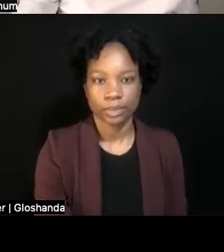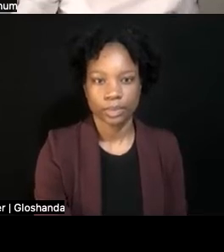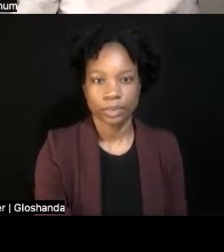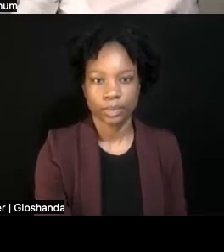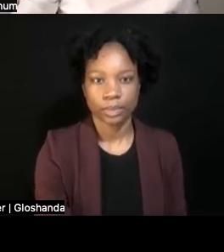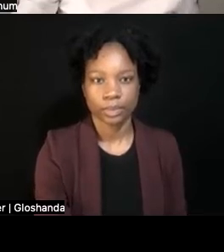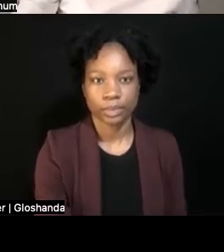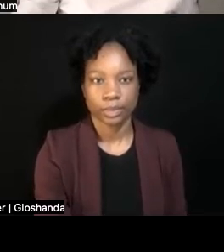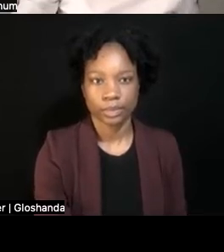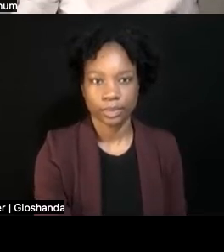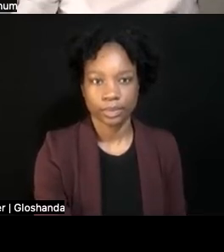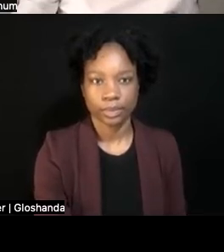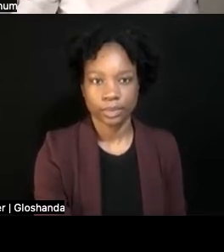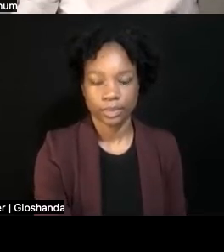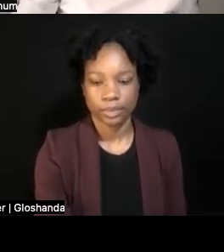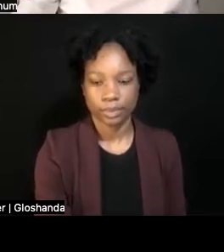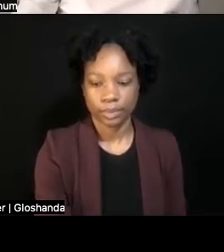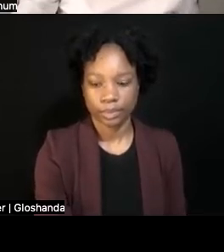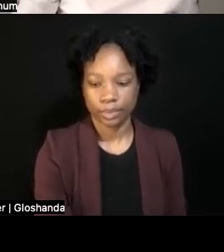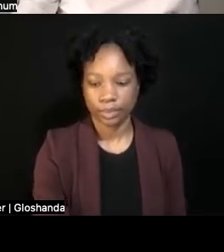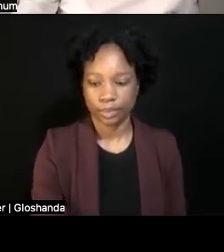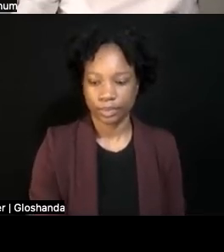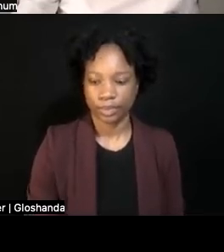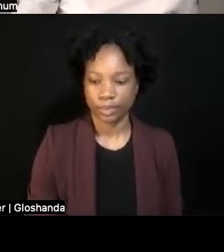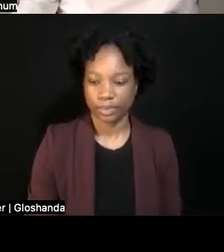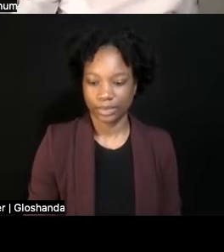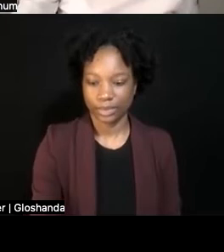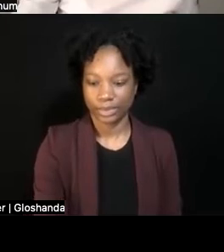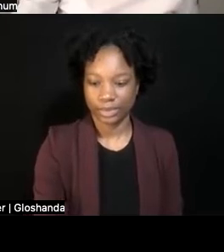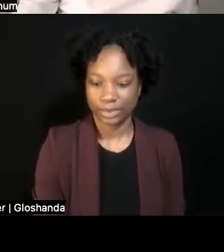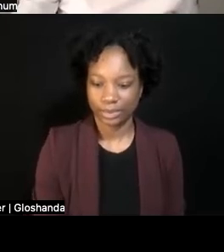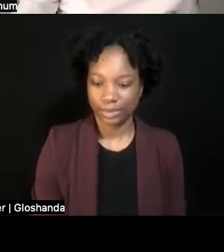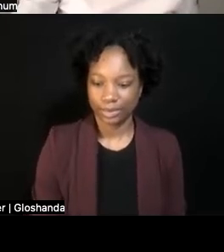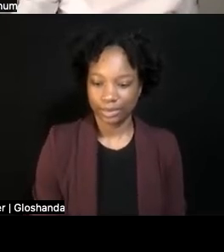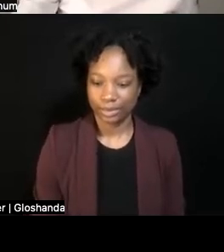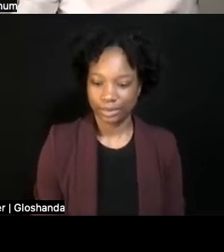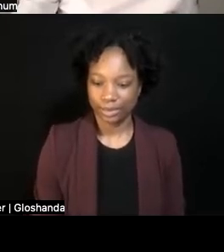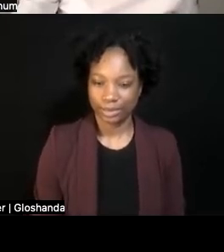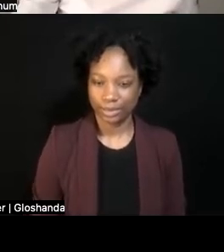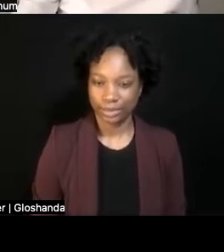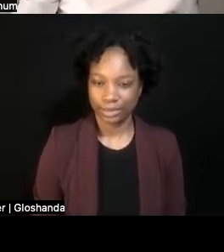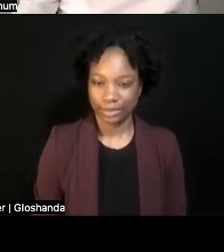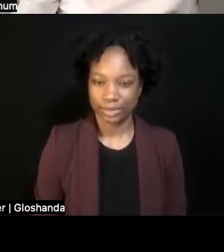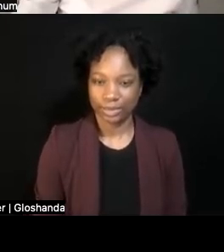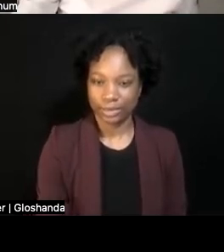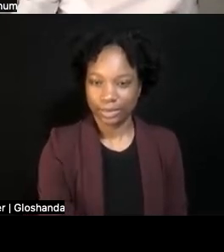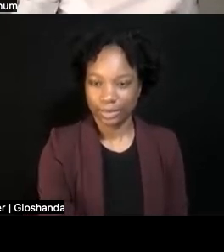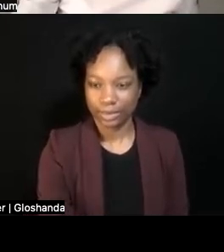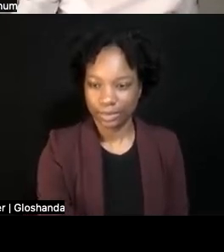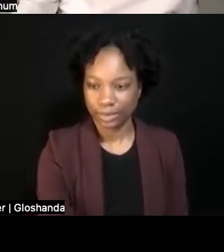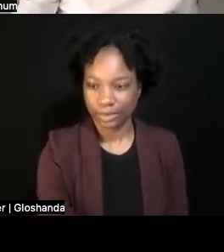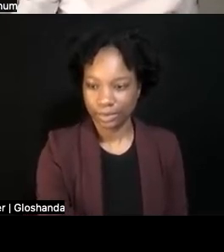certain implications. And so when you talk about it being revolutionary, it's really an act of rebellion to question